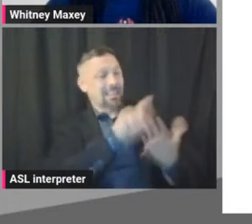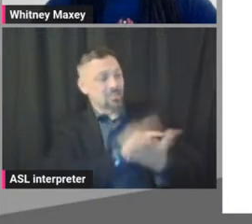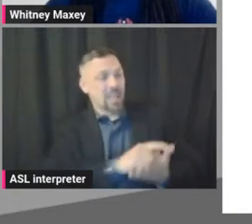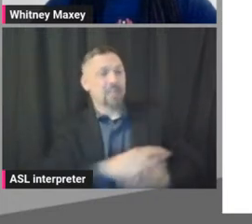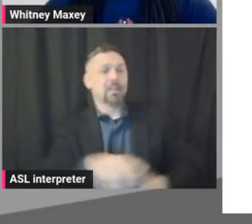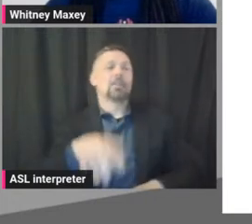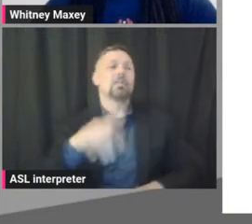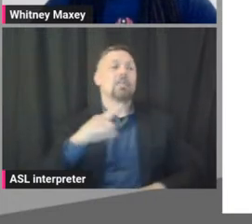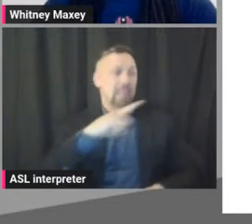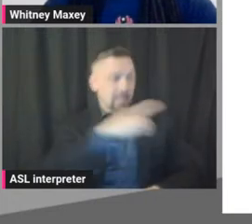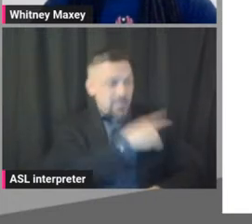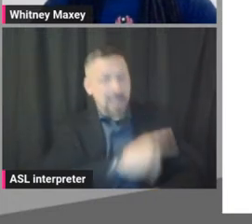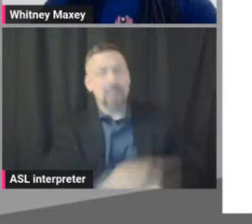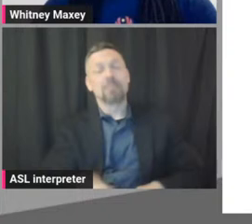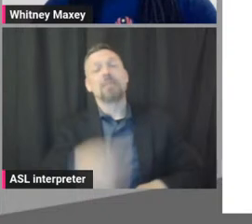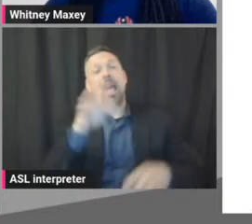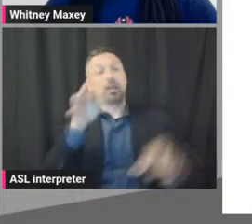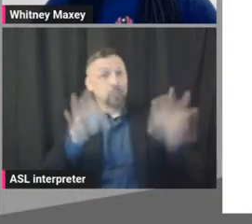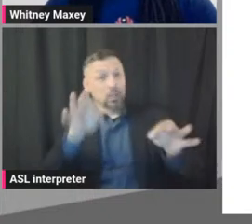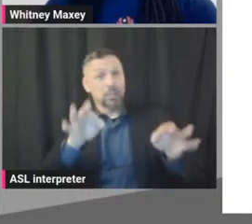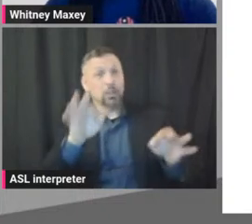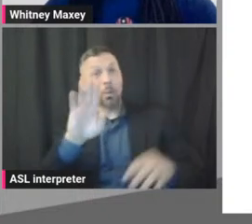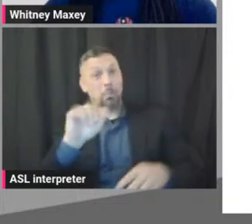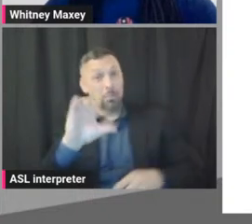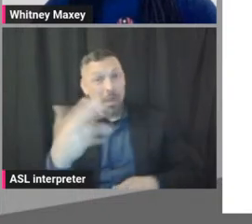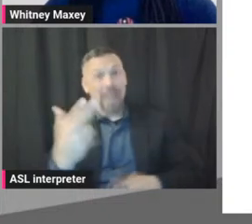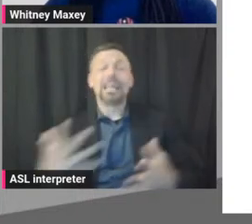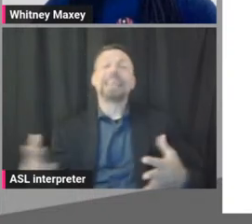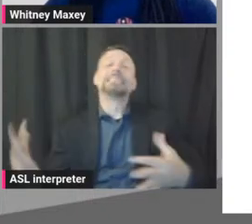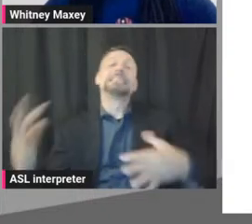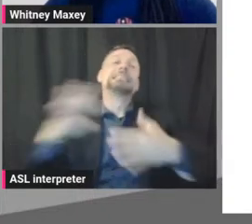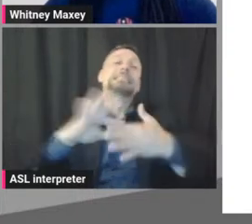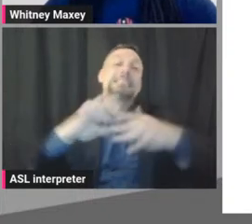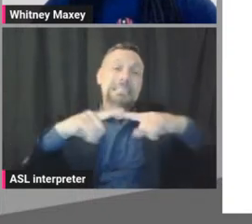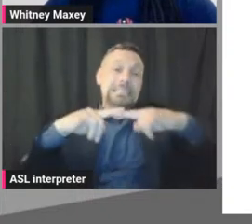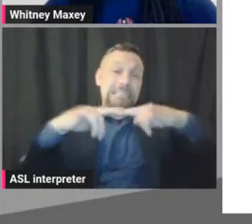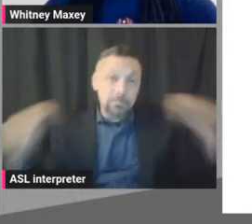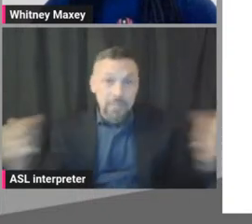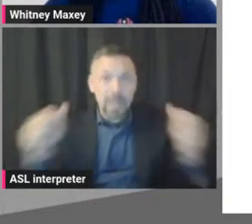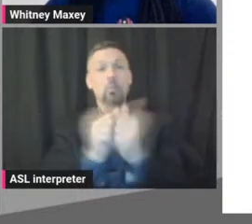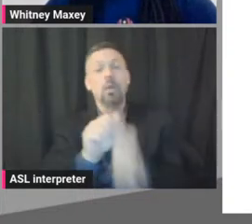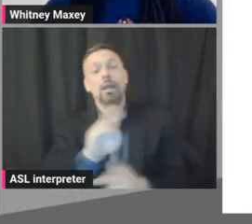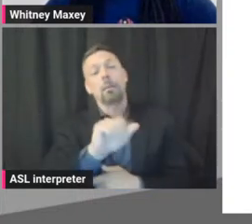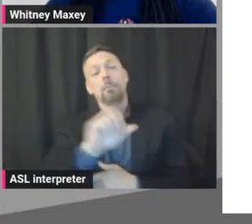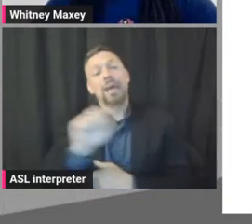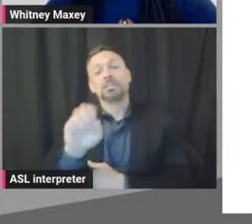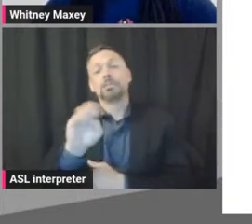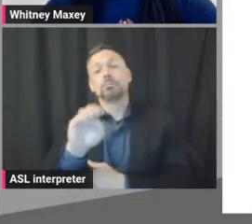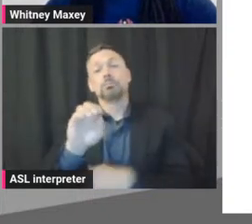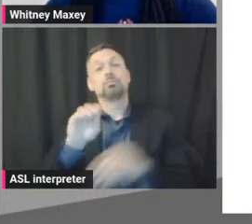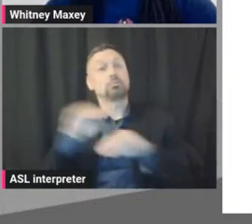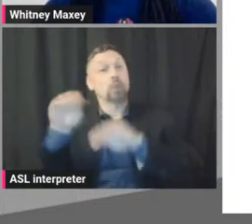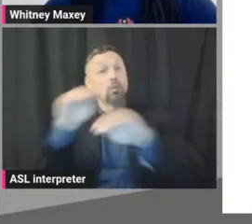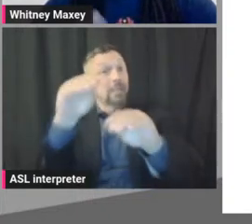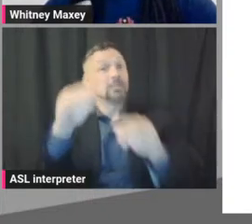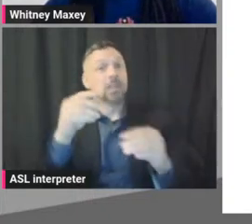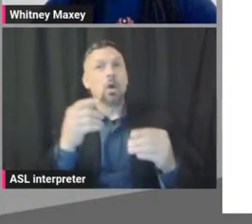judicial branches in tandem with mass movements outside pressure to do two